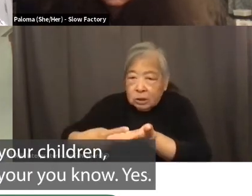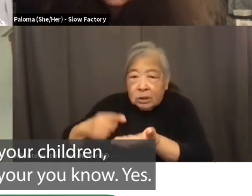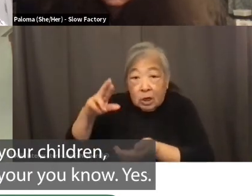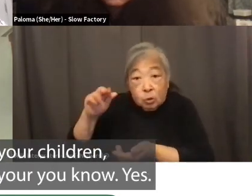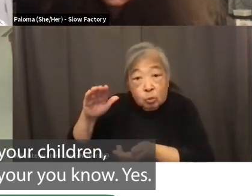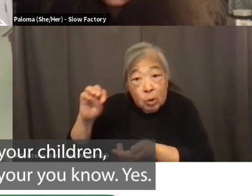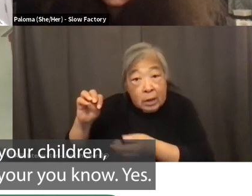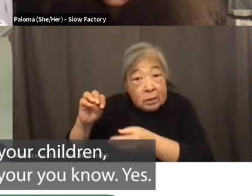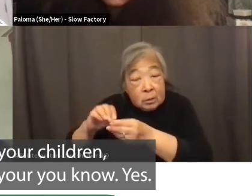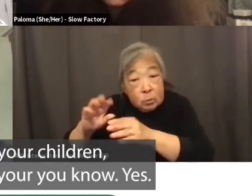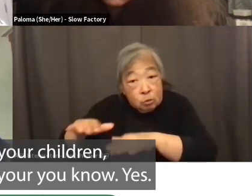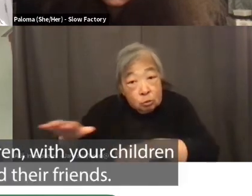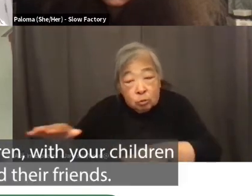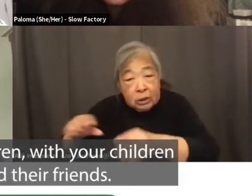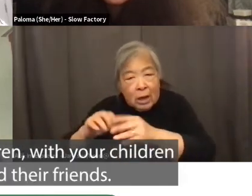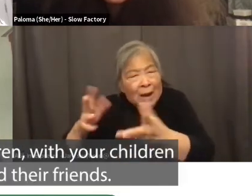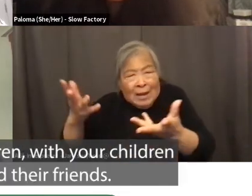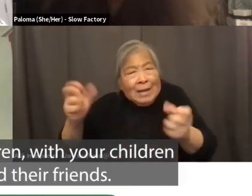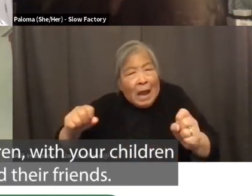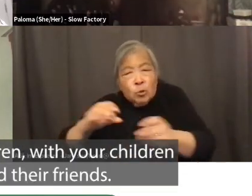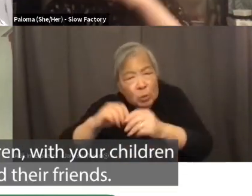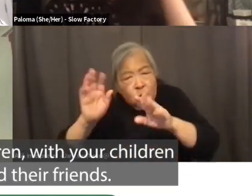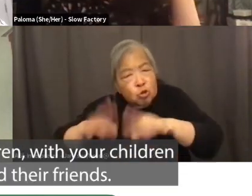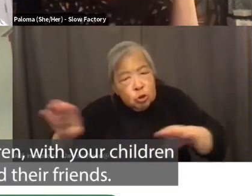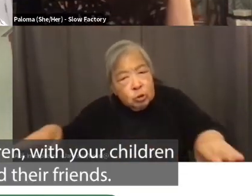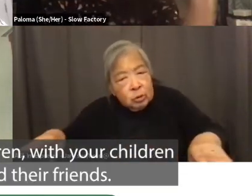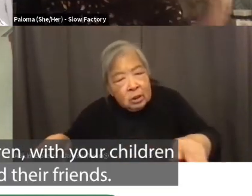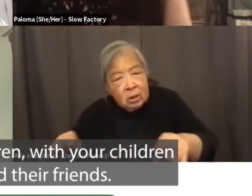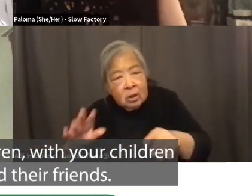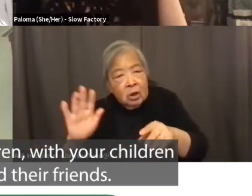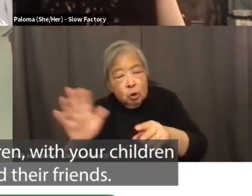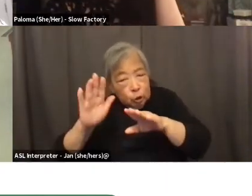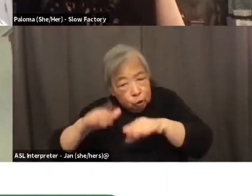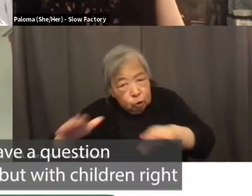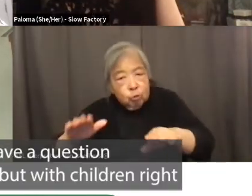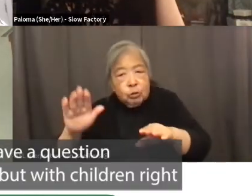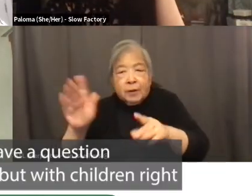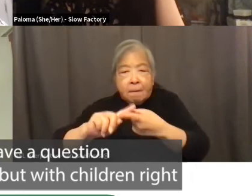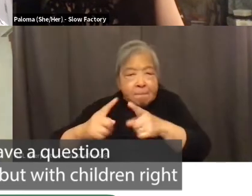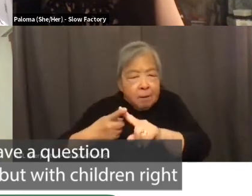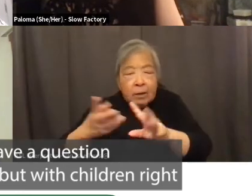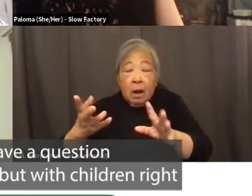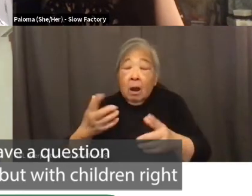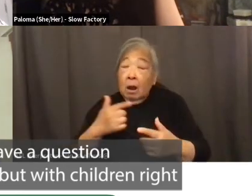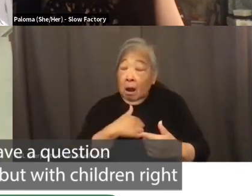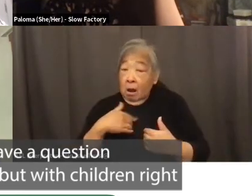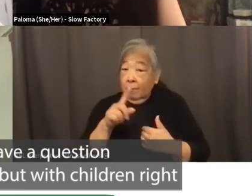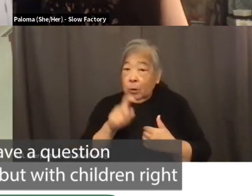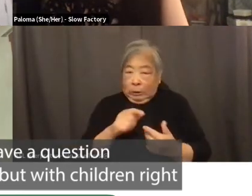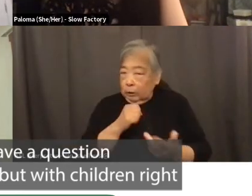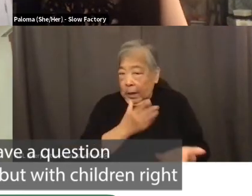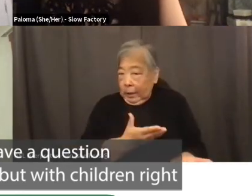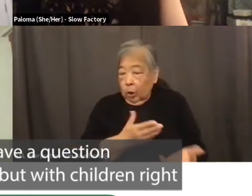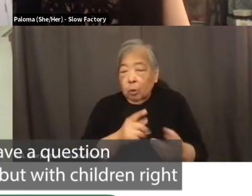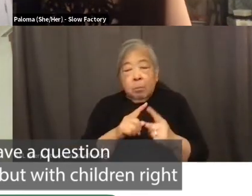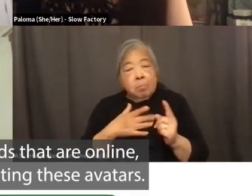your yes, with your children and their friends. And I have a question that's not here, but